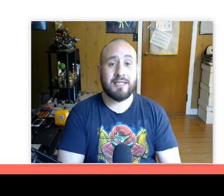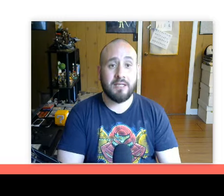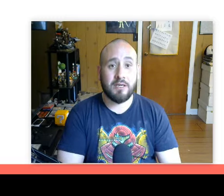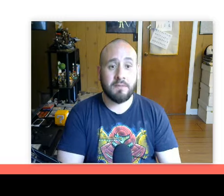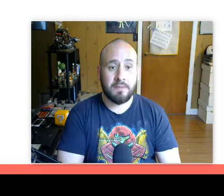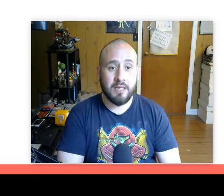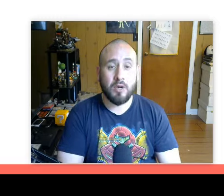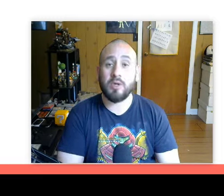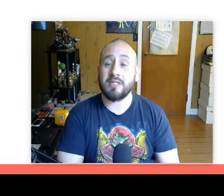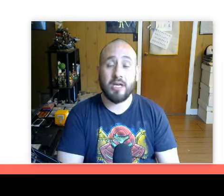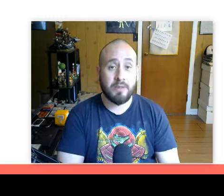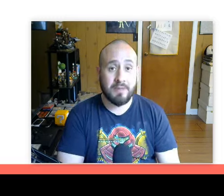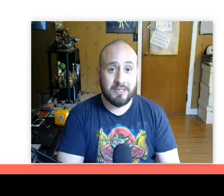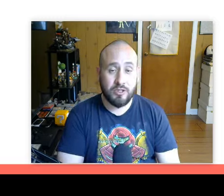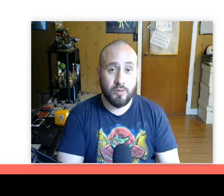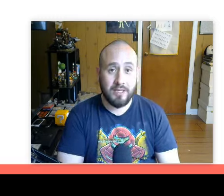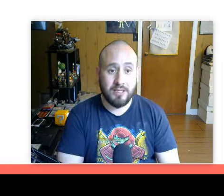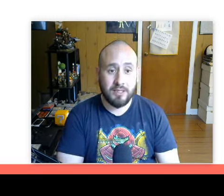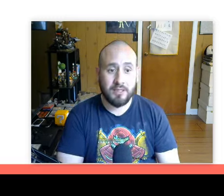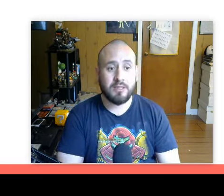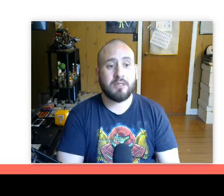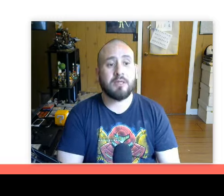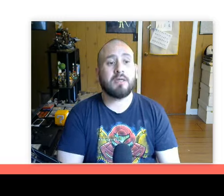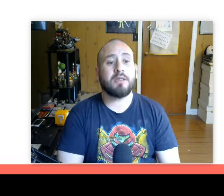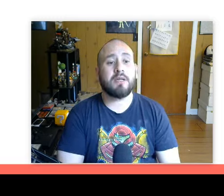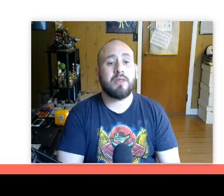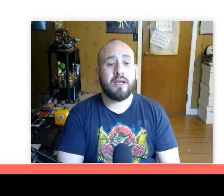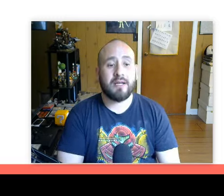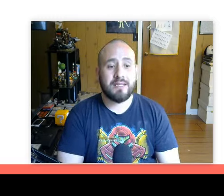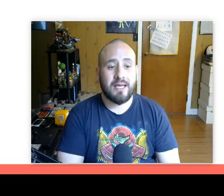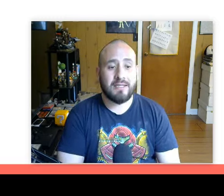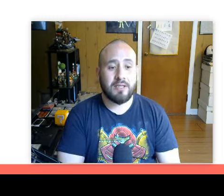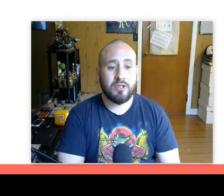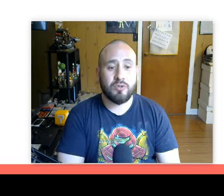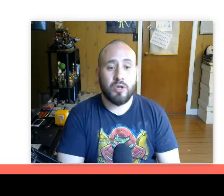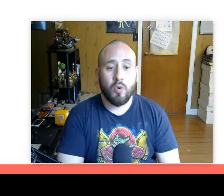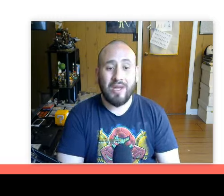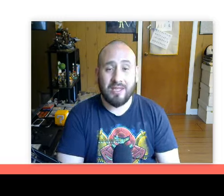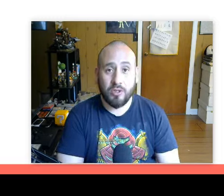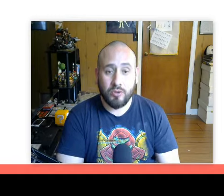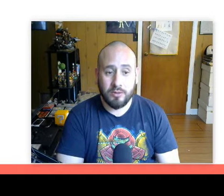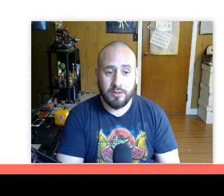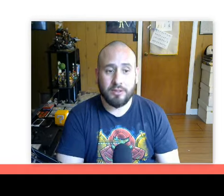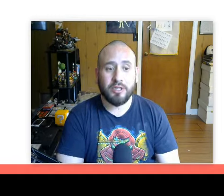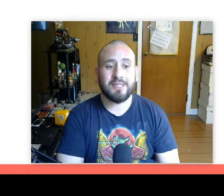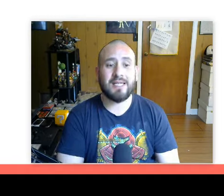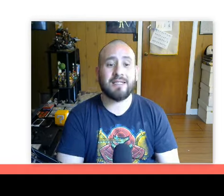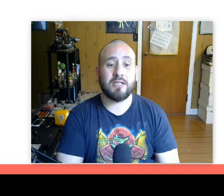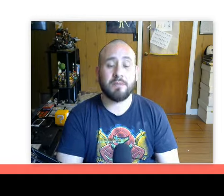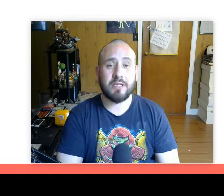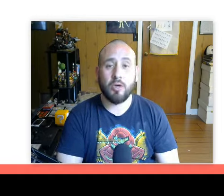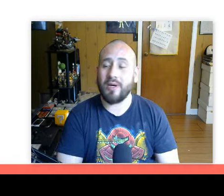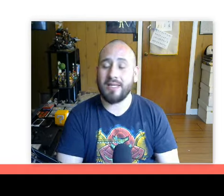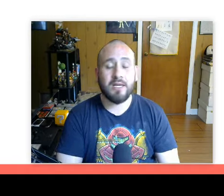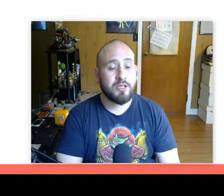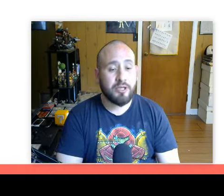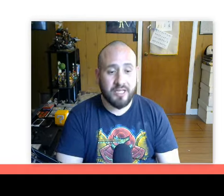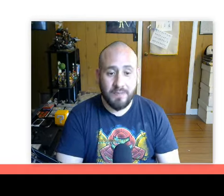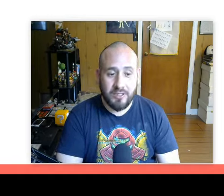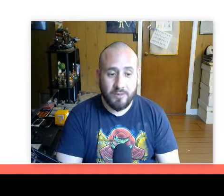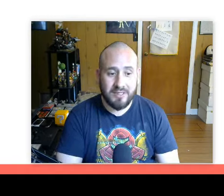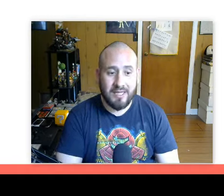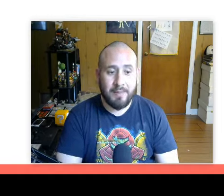sign dinner, me go, tell me a place that you went. Then I'm going to sign dinner, you go with who? You're going to say dinner, me go with.